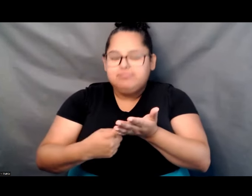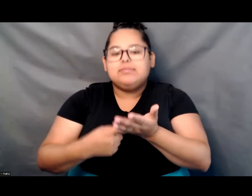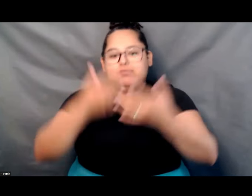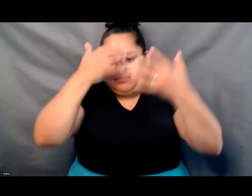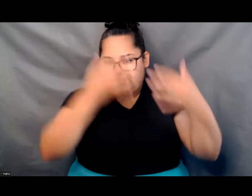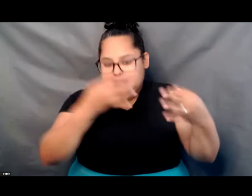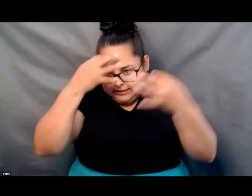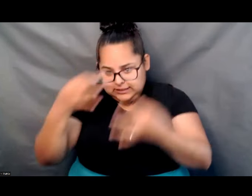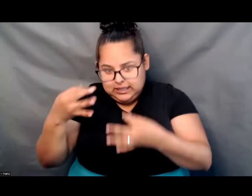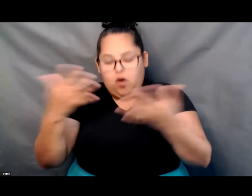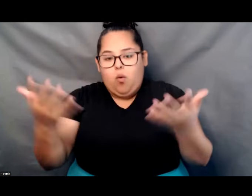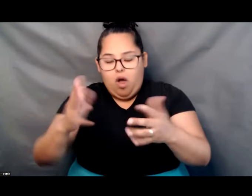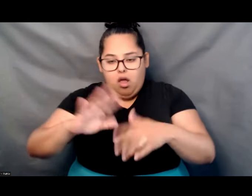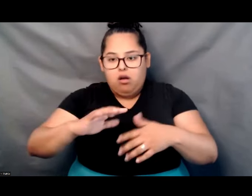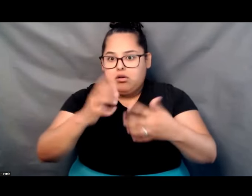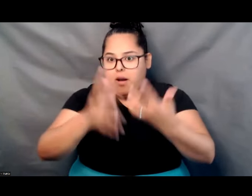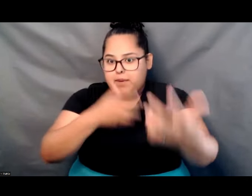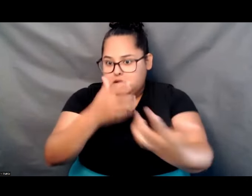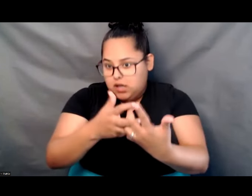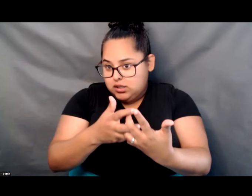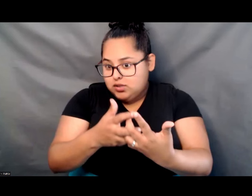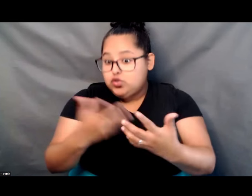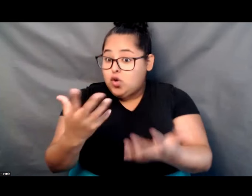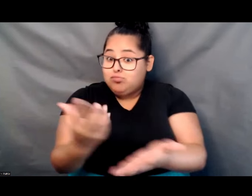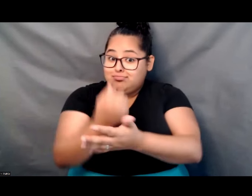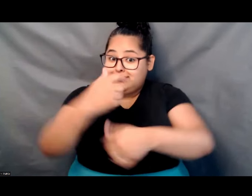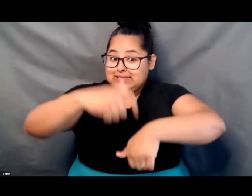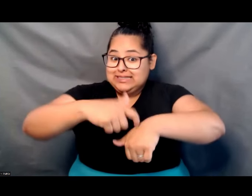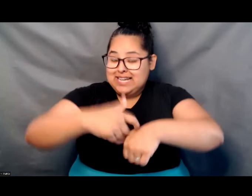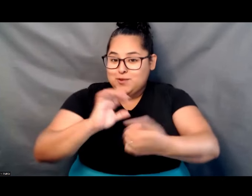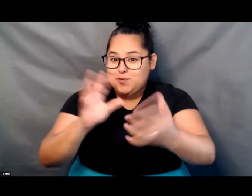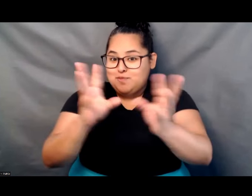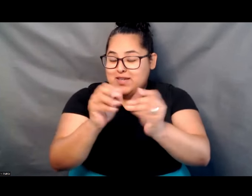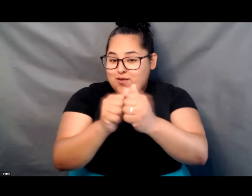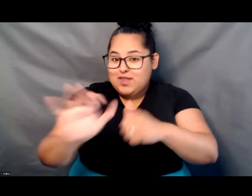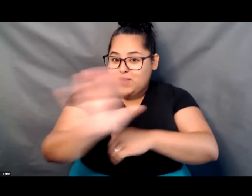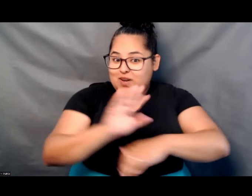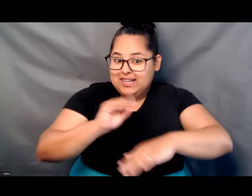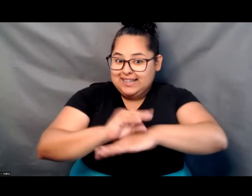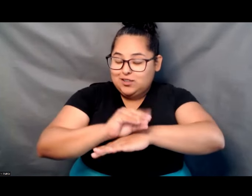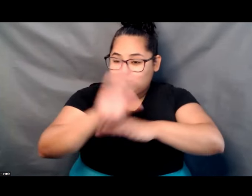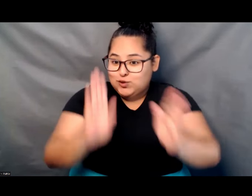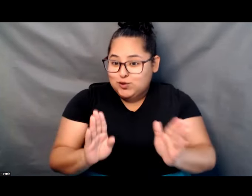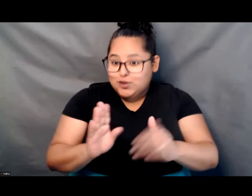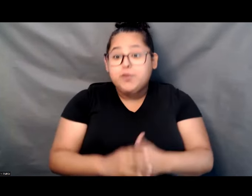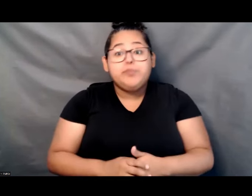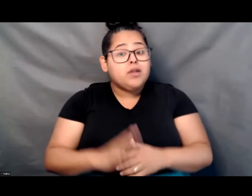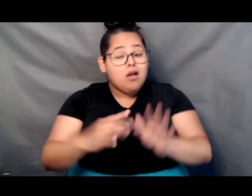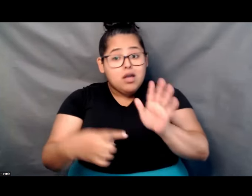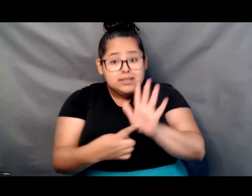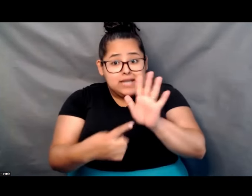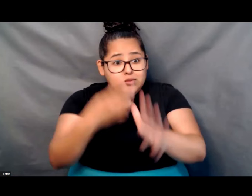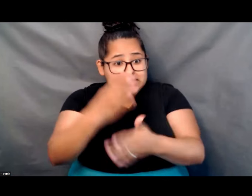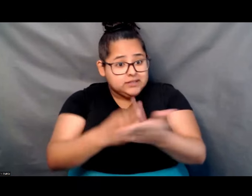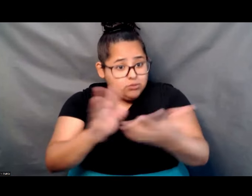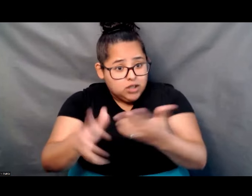about your accommodations if you haven't had a chance to do so already. Some popular examples of accommodations many of our students get, though,